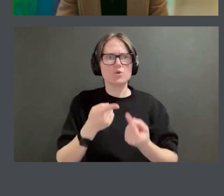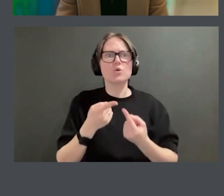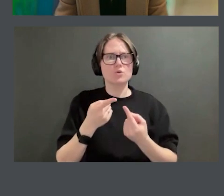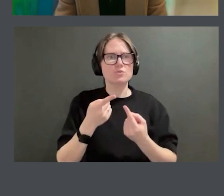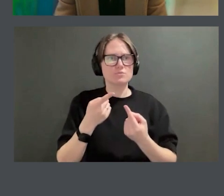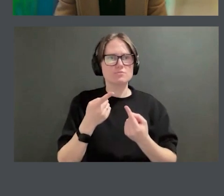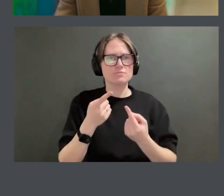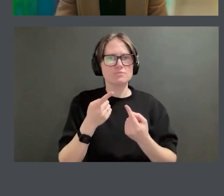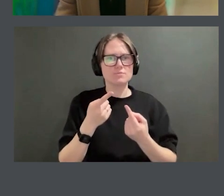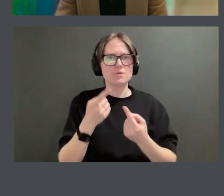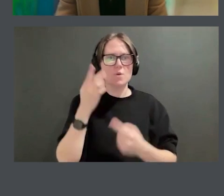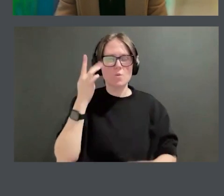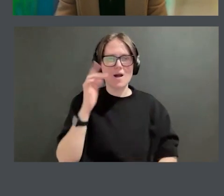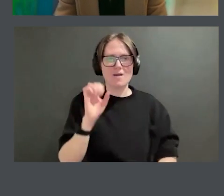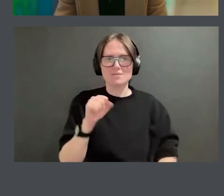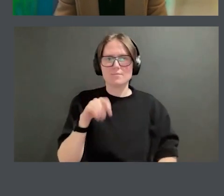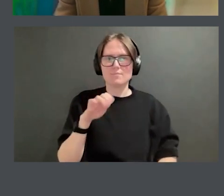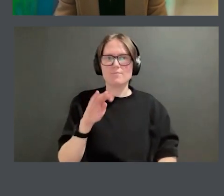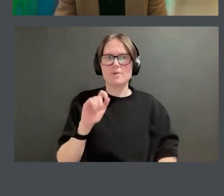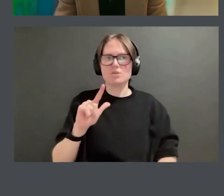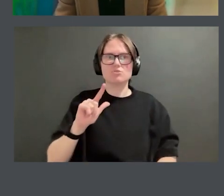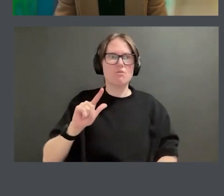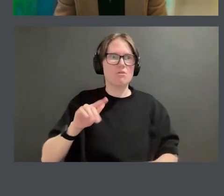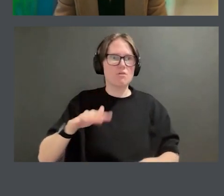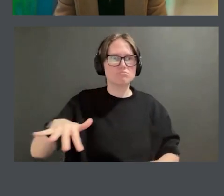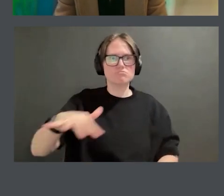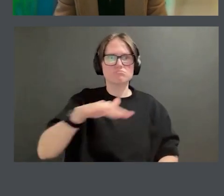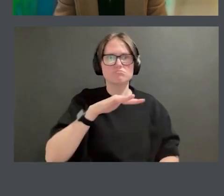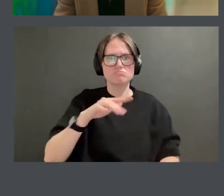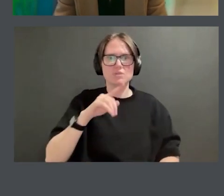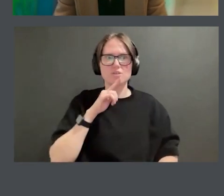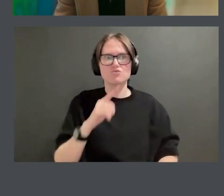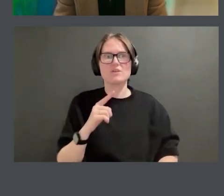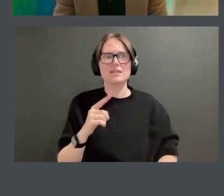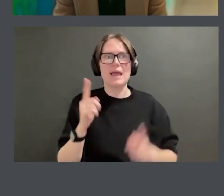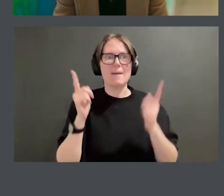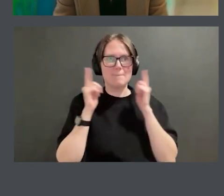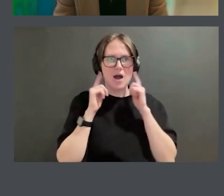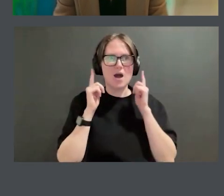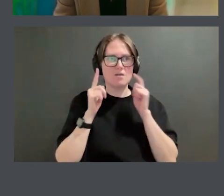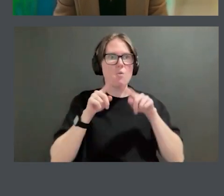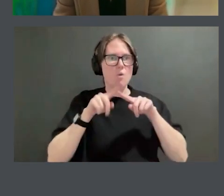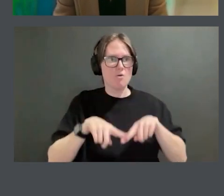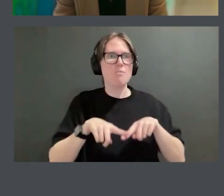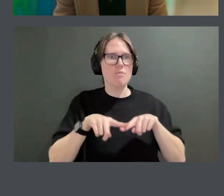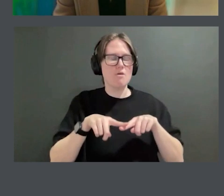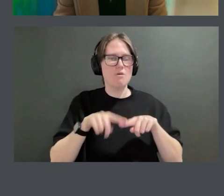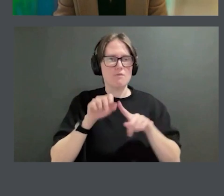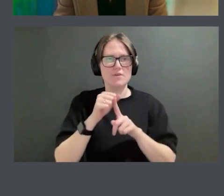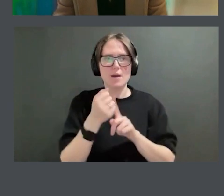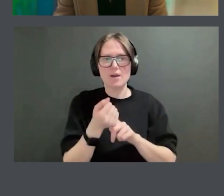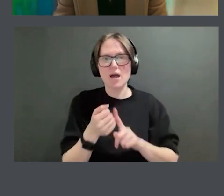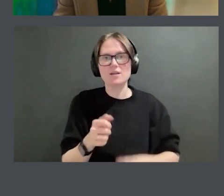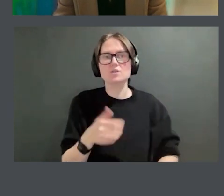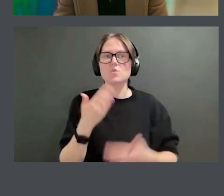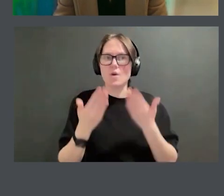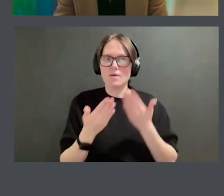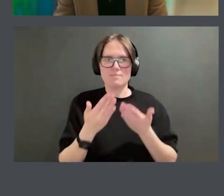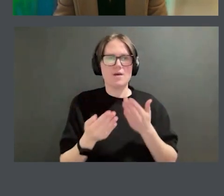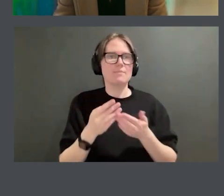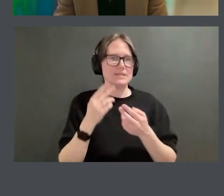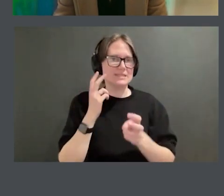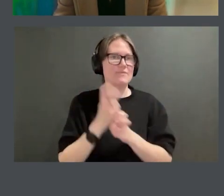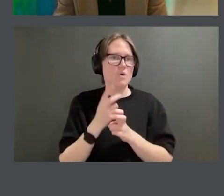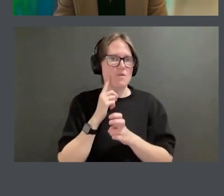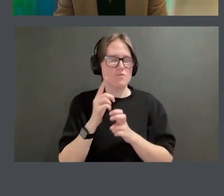because spatial hearing is very much a binaural phenomenon, right? So it might be difficult for kids